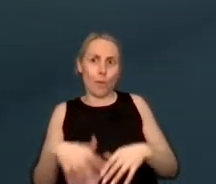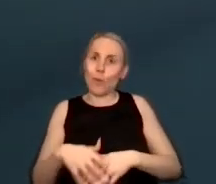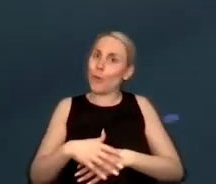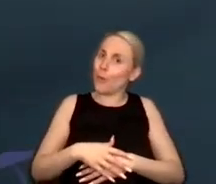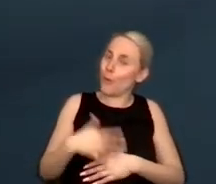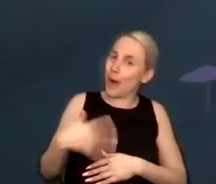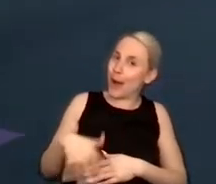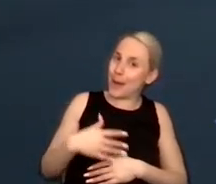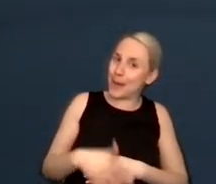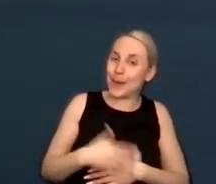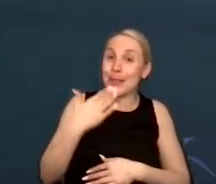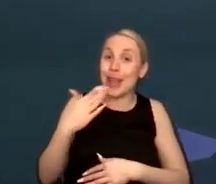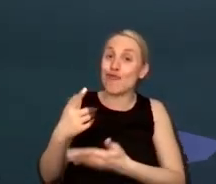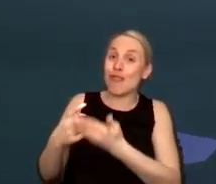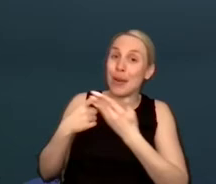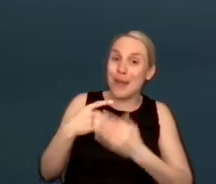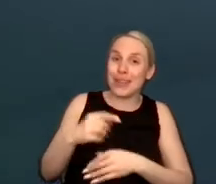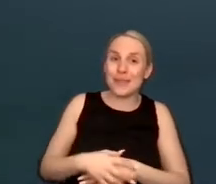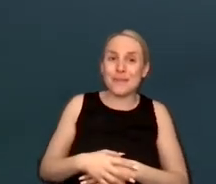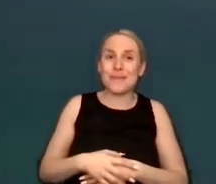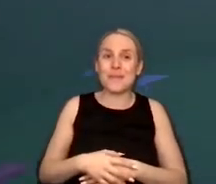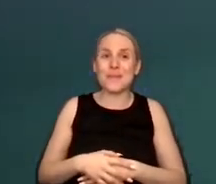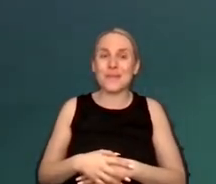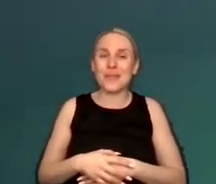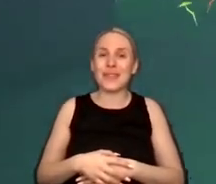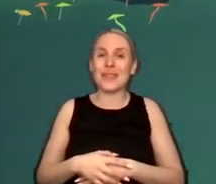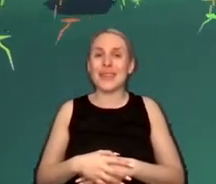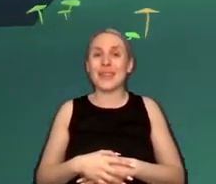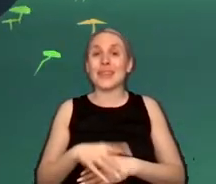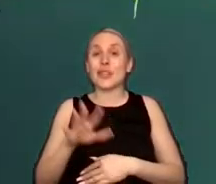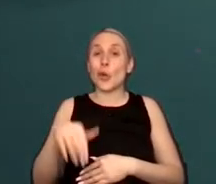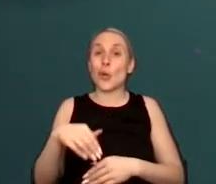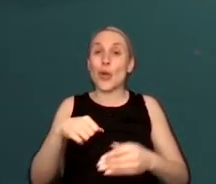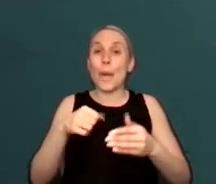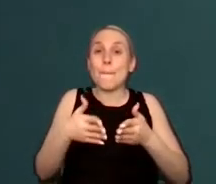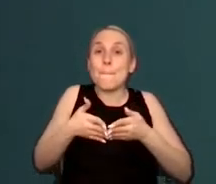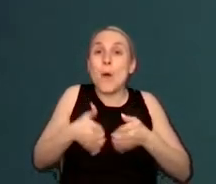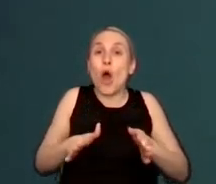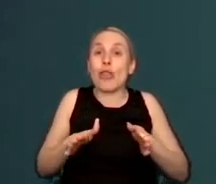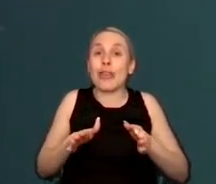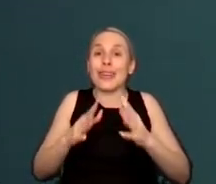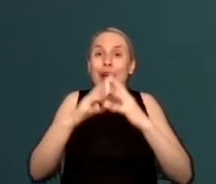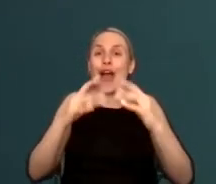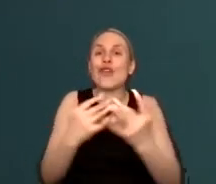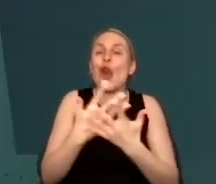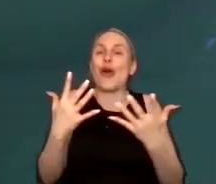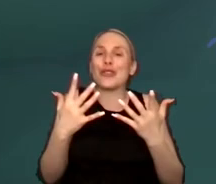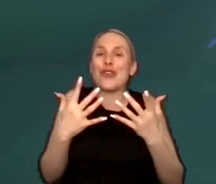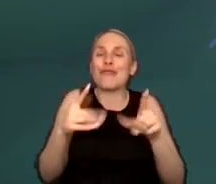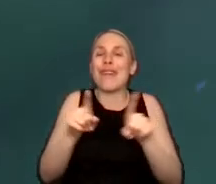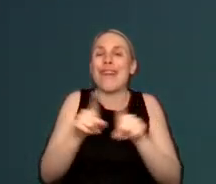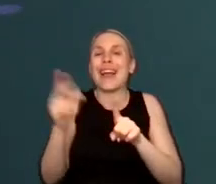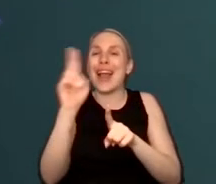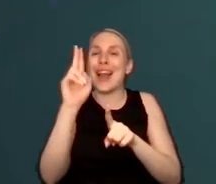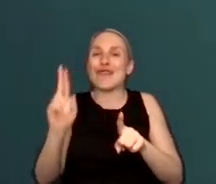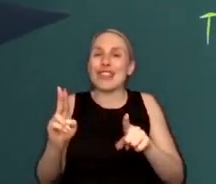cool if there was like, yeah, an integration with the birthing hive just has lots of extension cords. And